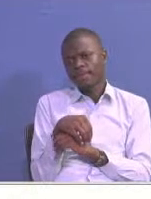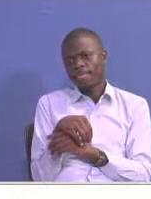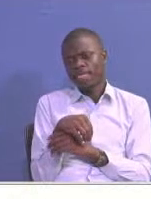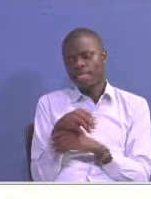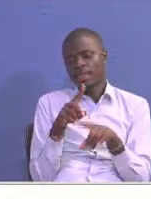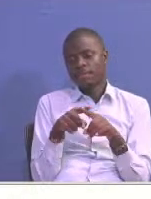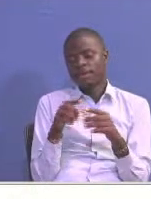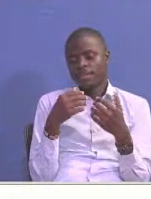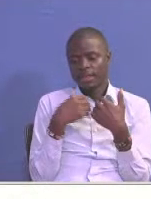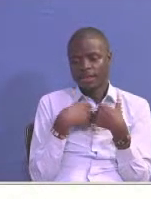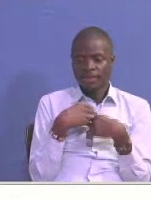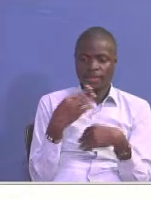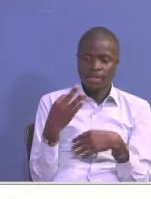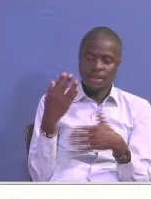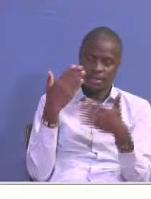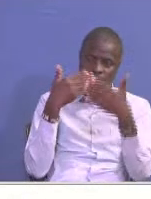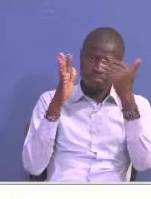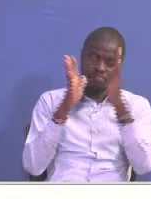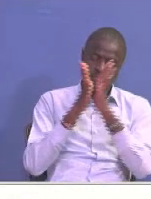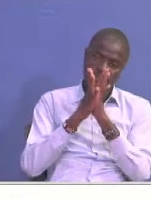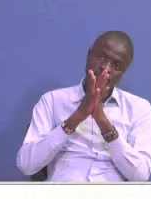But they have 3